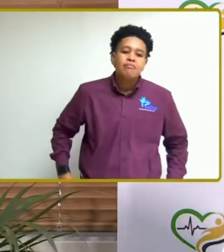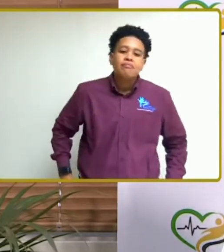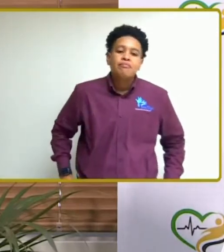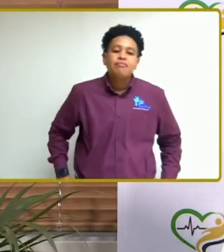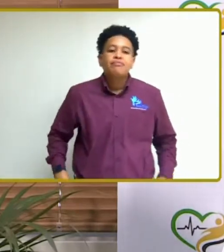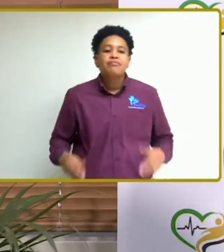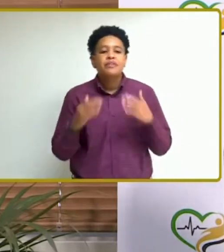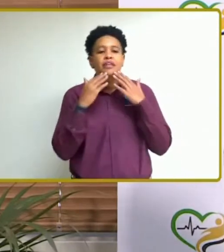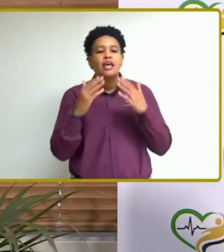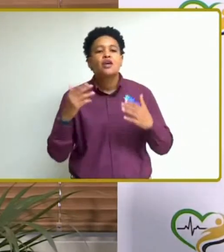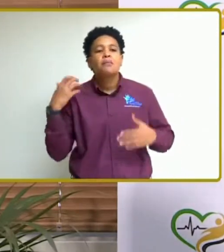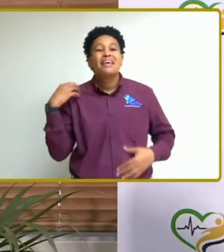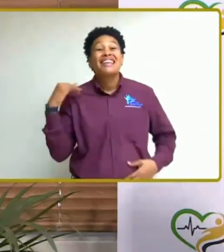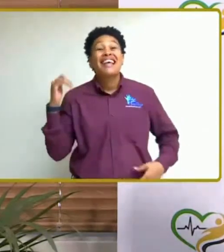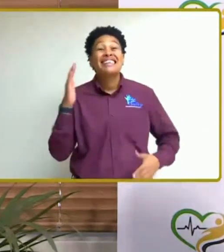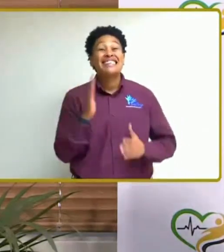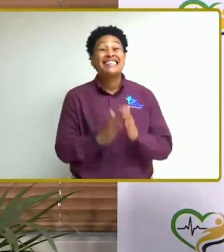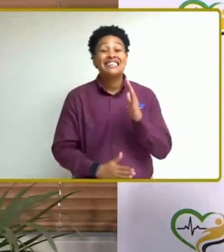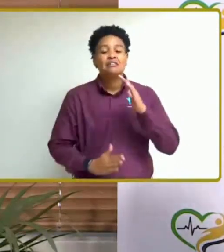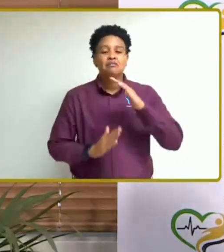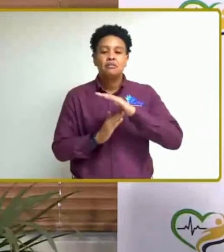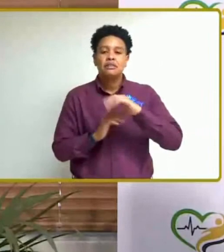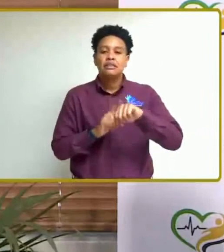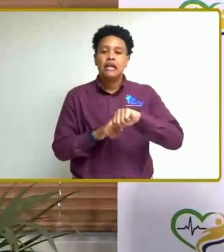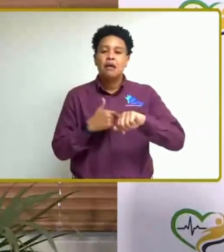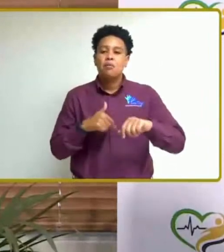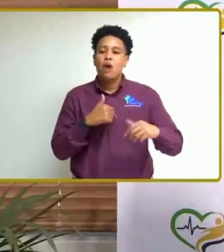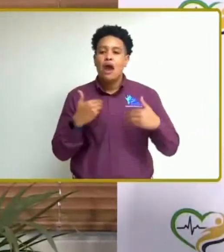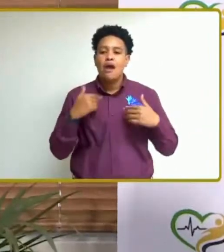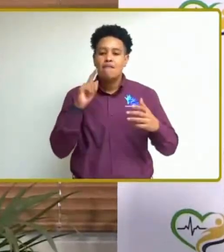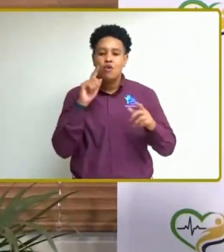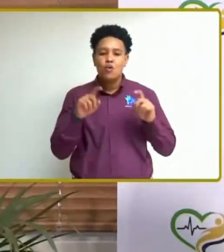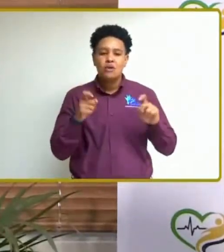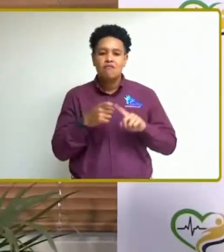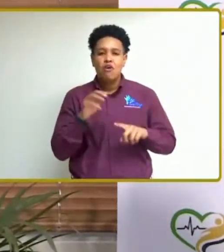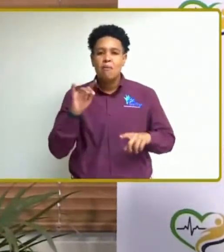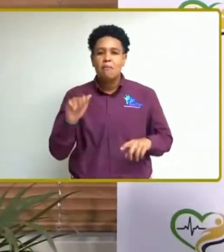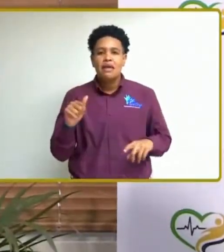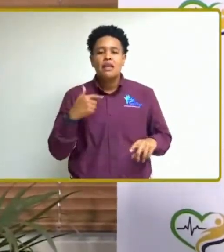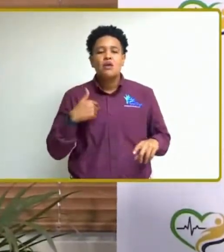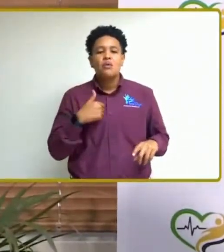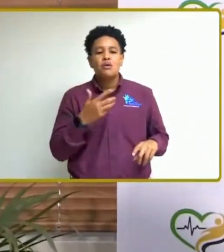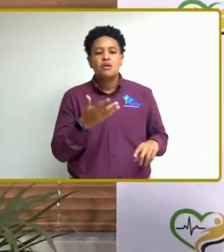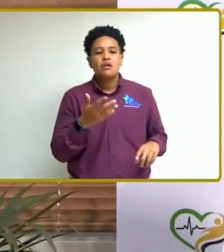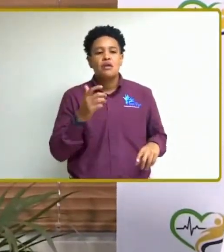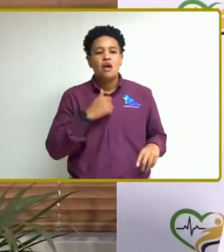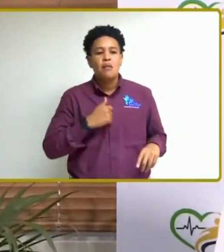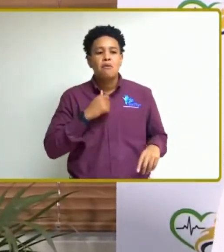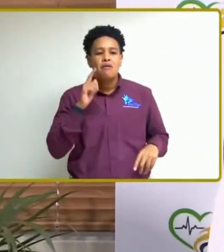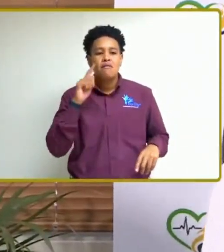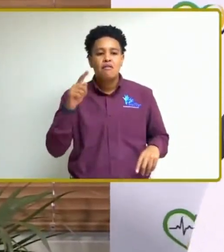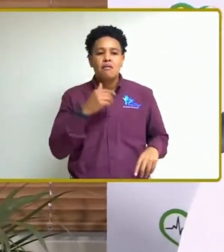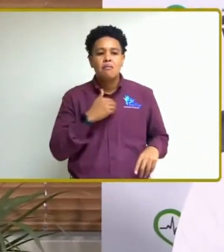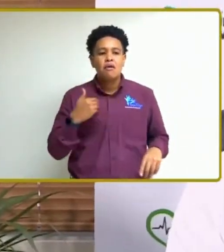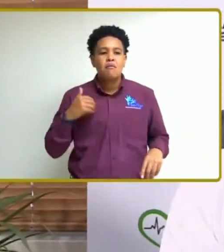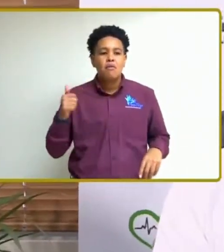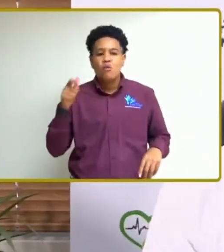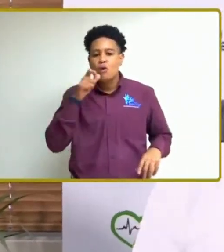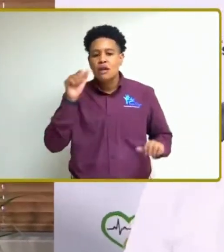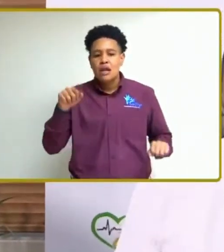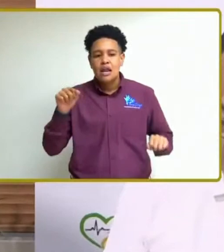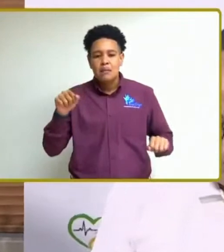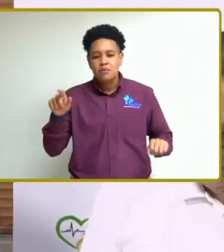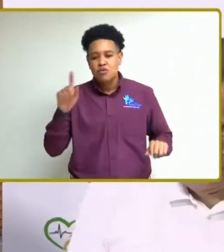Thank you very much, Pierce. And that is the time that we have allotted for our questions from the media. Let's apologize to our other colleagues who are not able